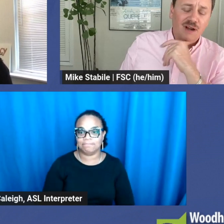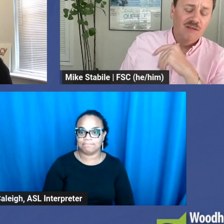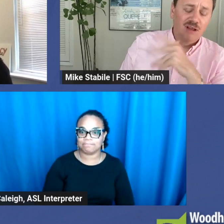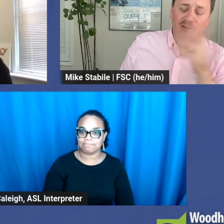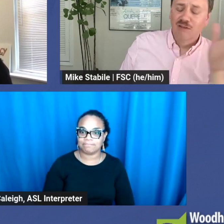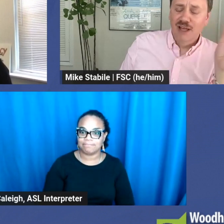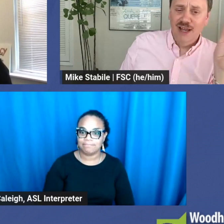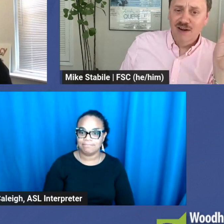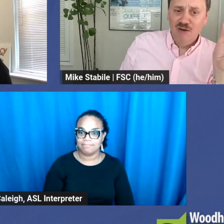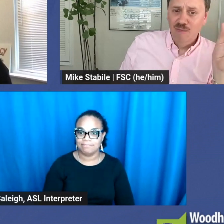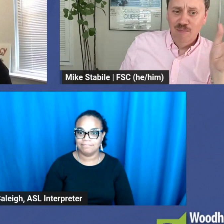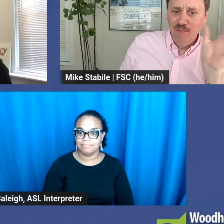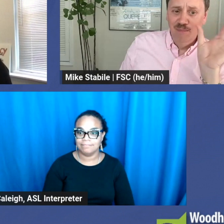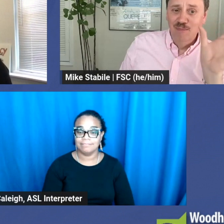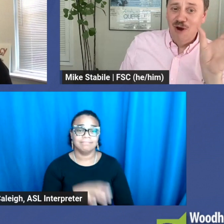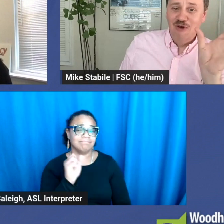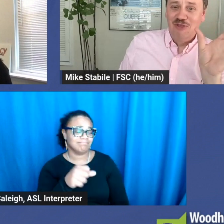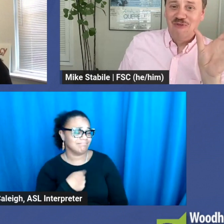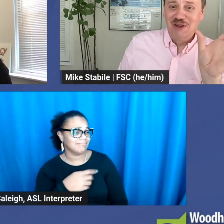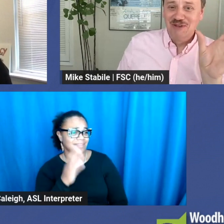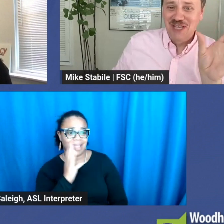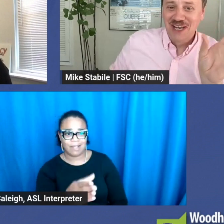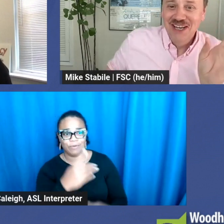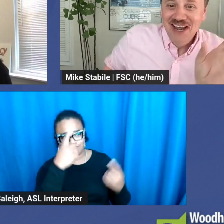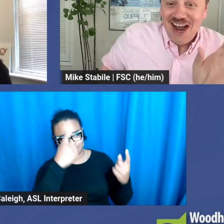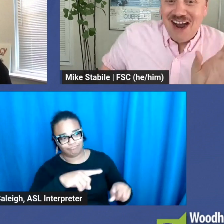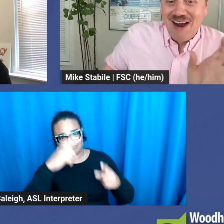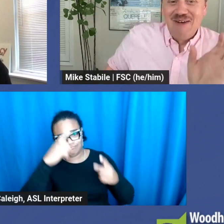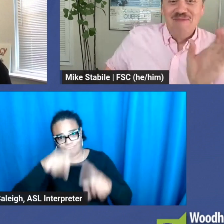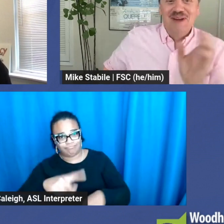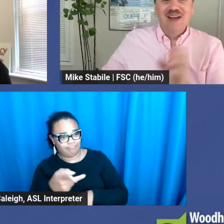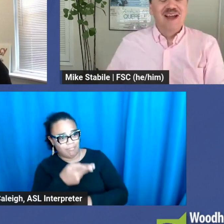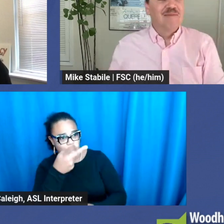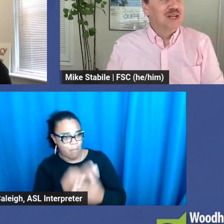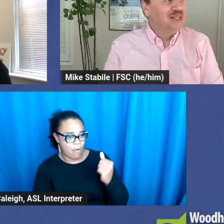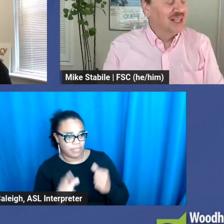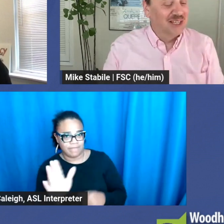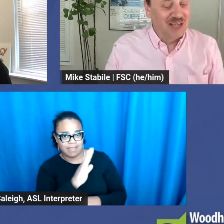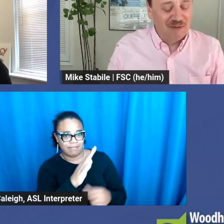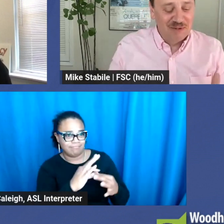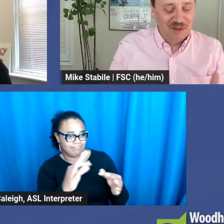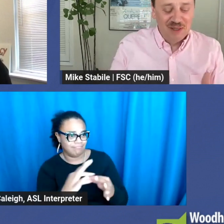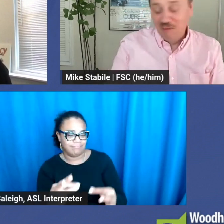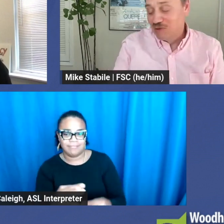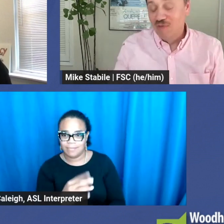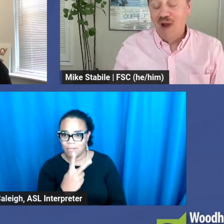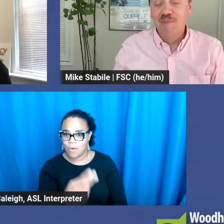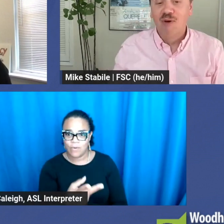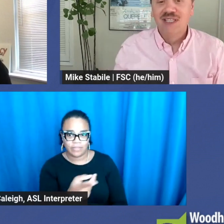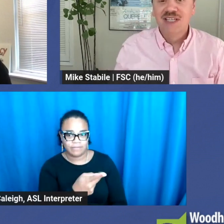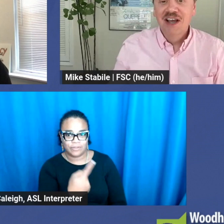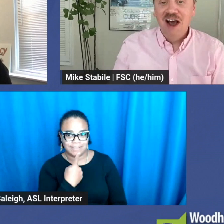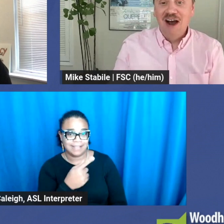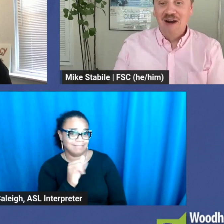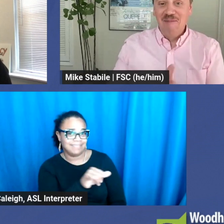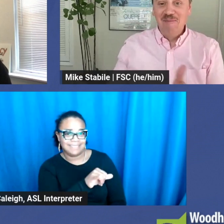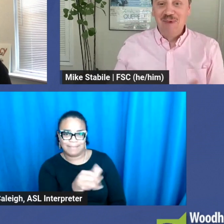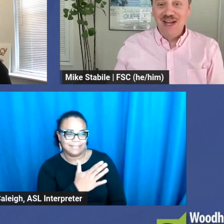Yeah, and I'll echo both of what you said, Emma and Daly. They were sort of my